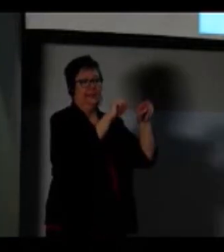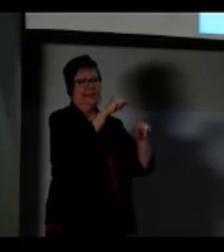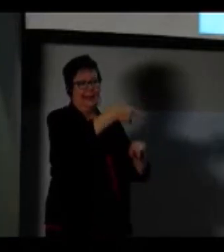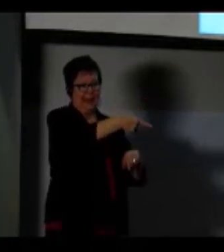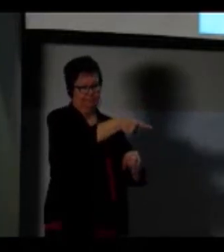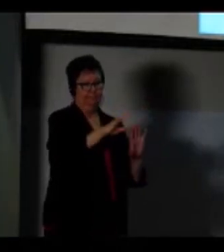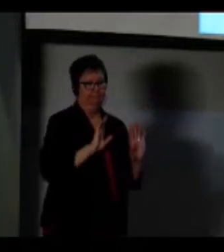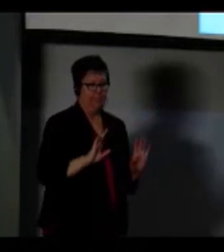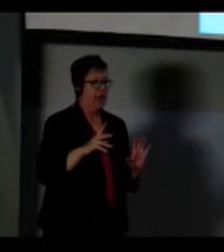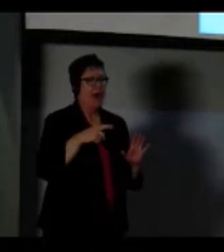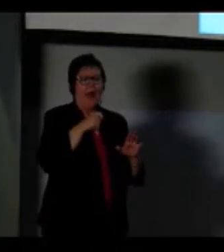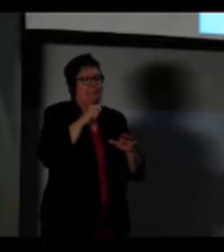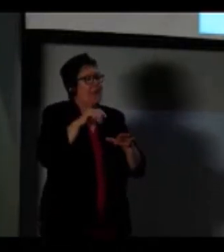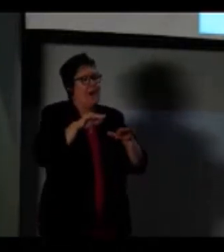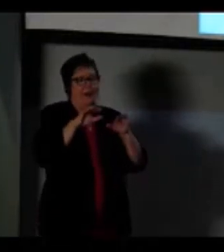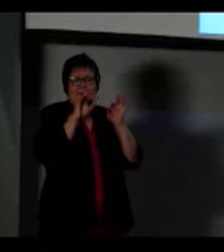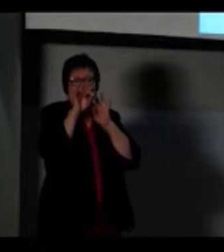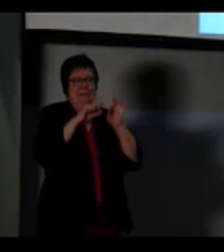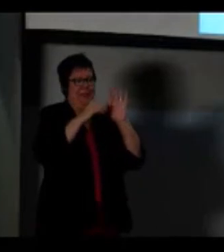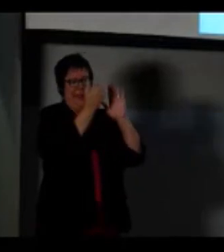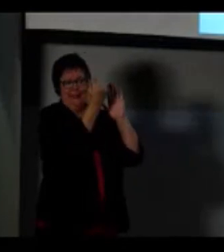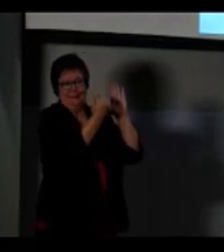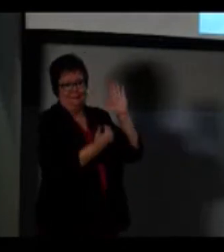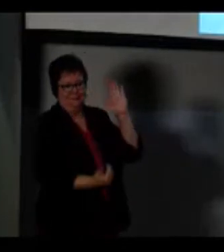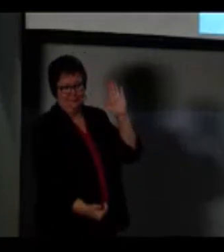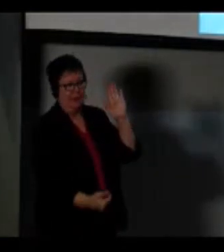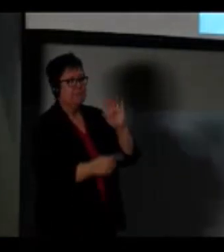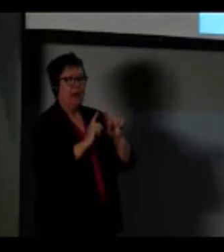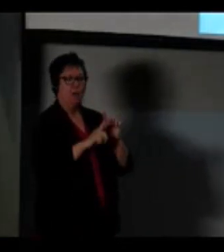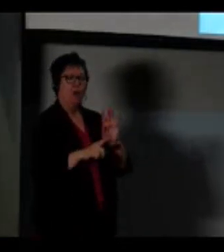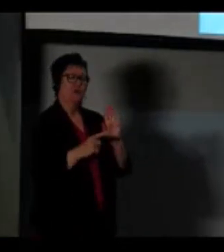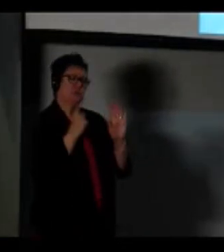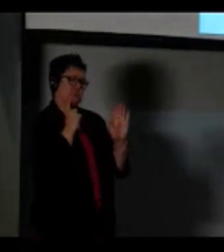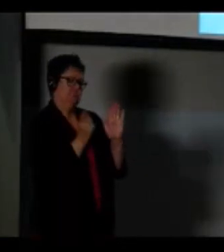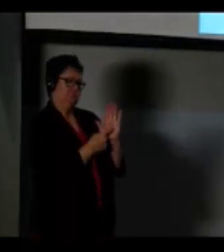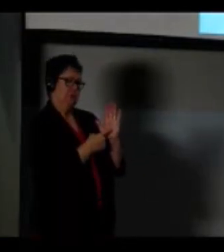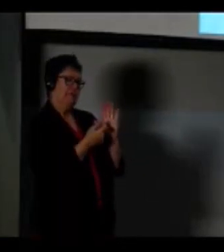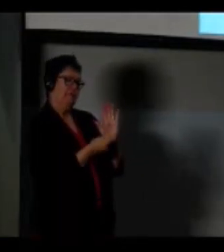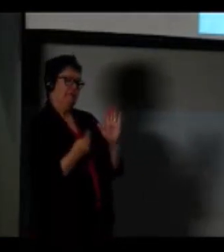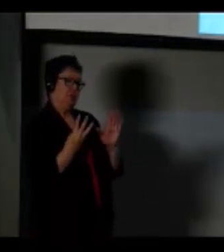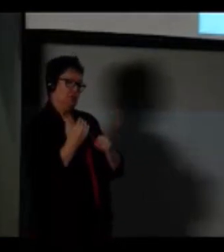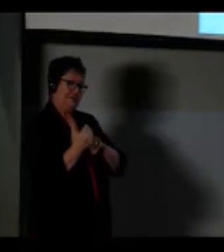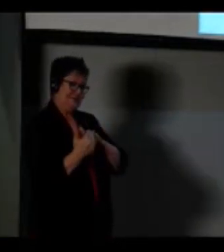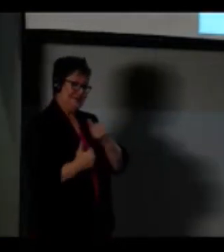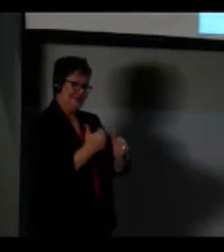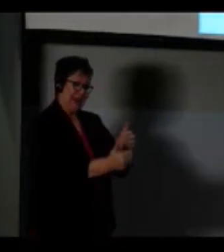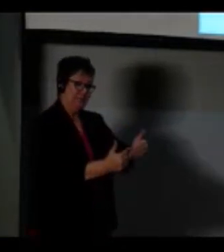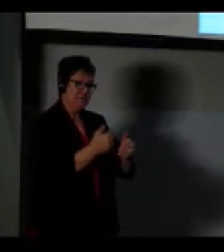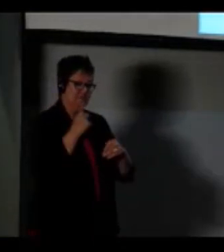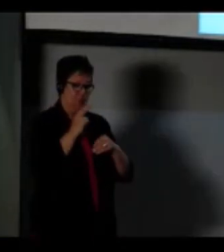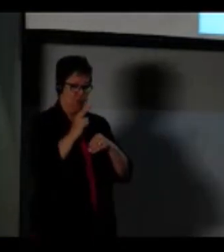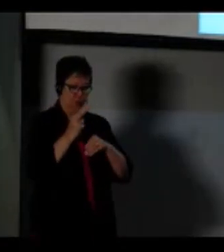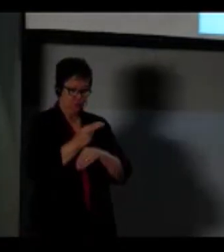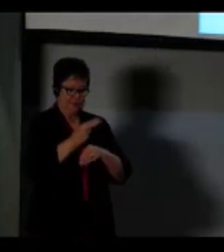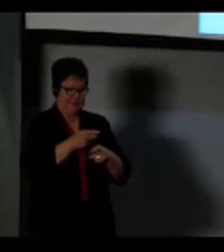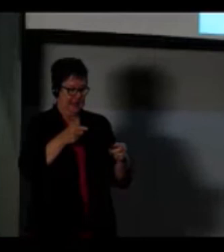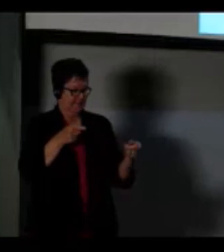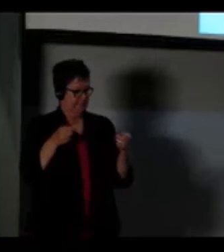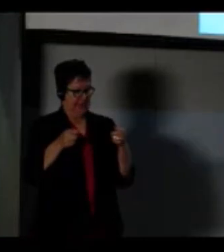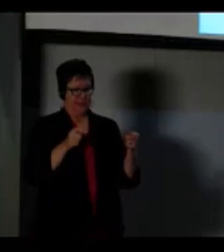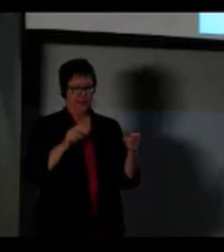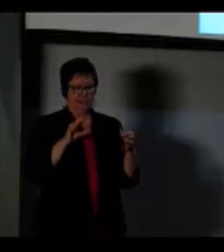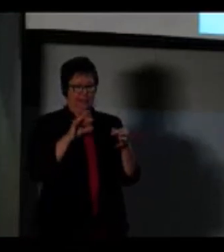going to walk through this diagram, but I just wanted to flag that there are a number of steps to using and managing linked open data, and